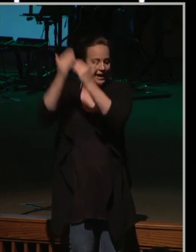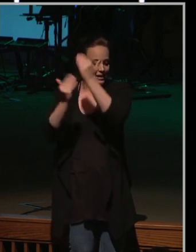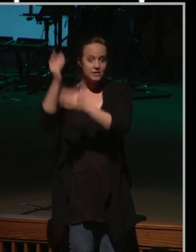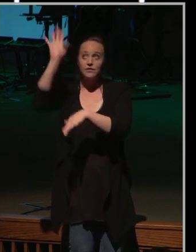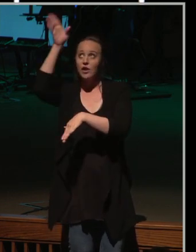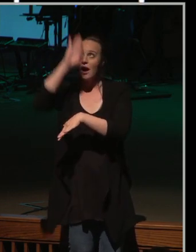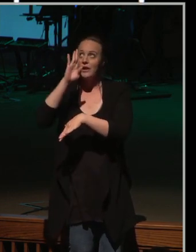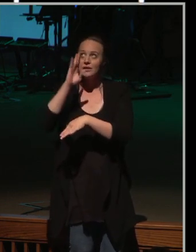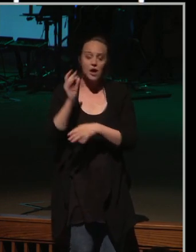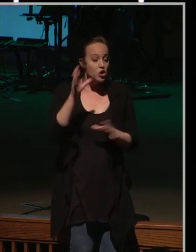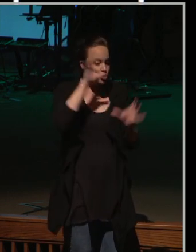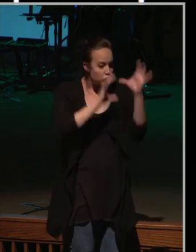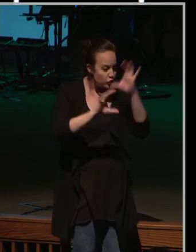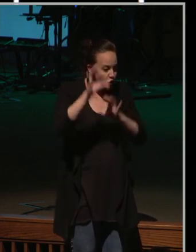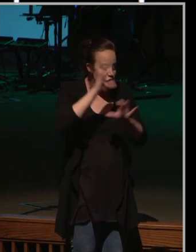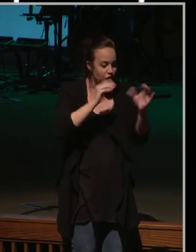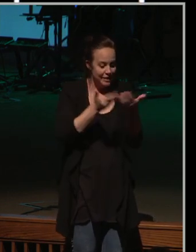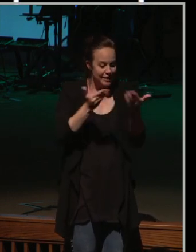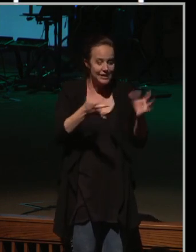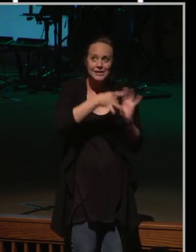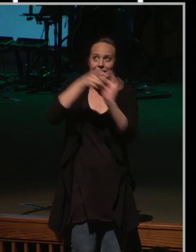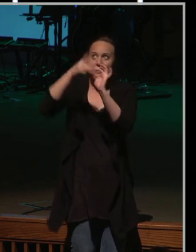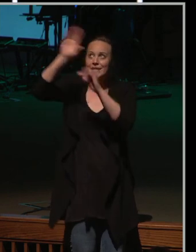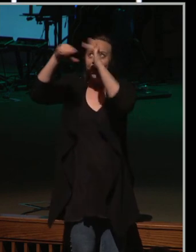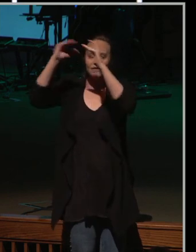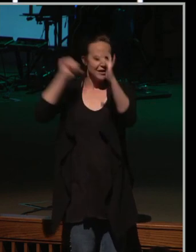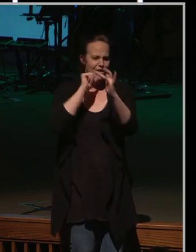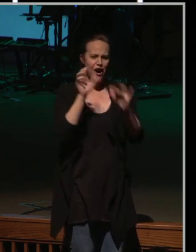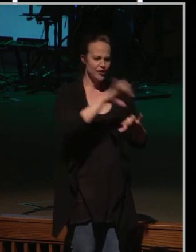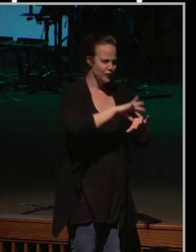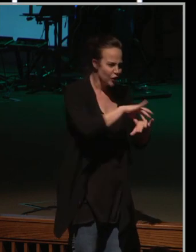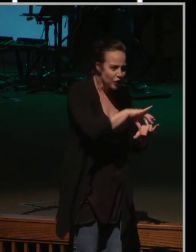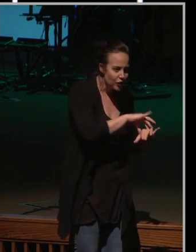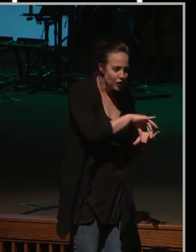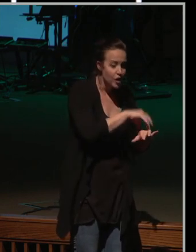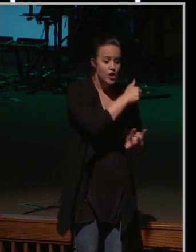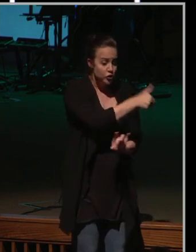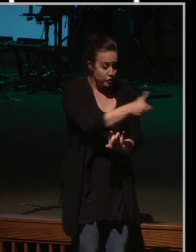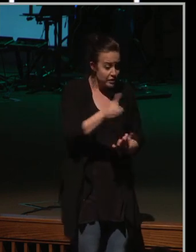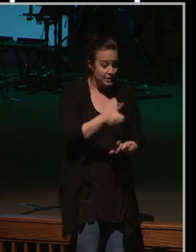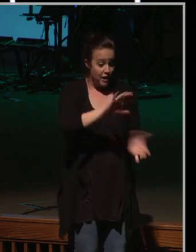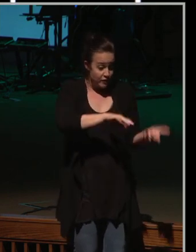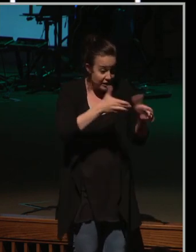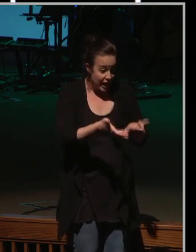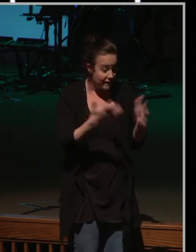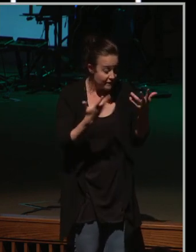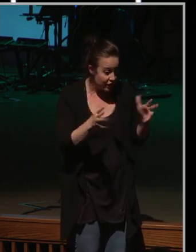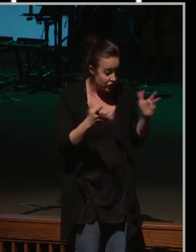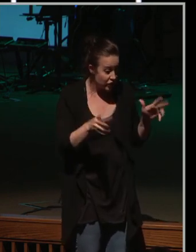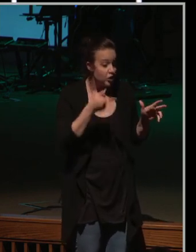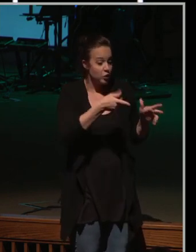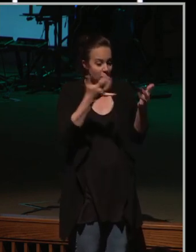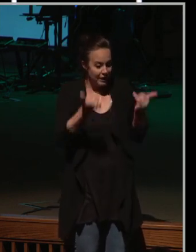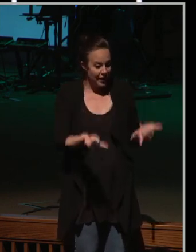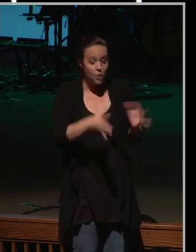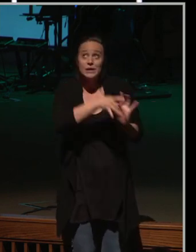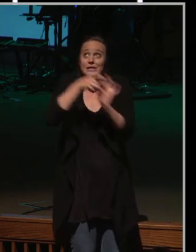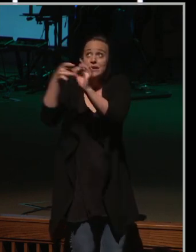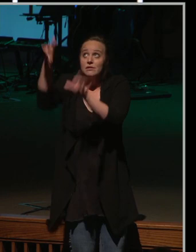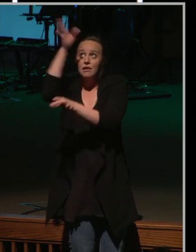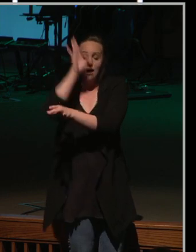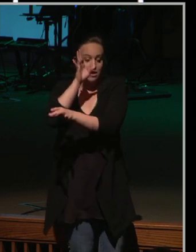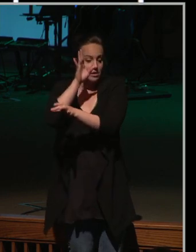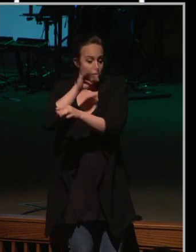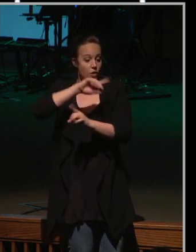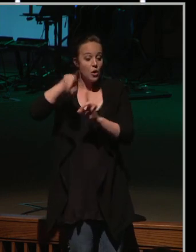of earth. For you have died and your life is hidden with Christ in God. When Christ, who is your life, appears, then